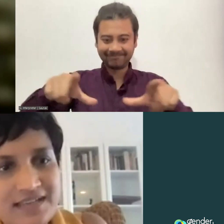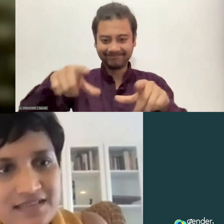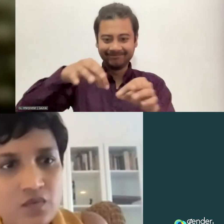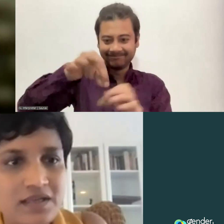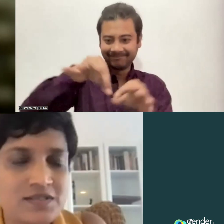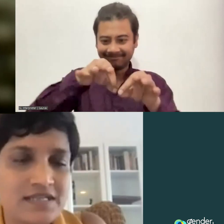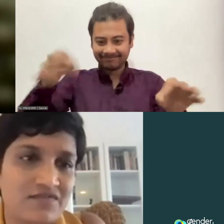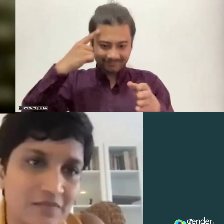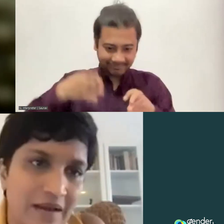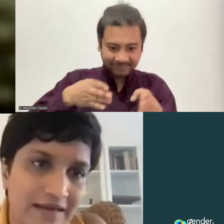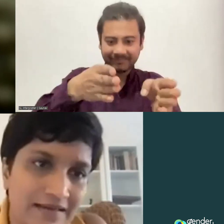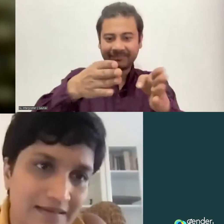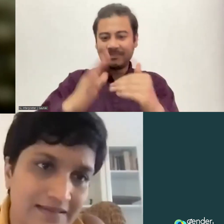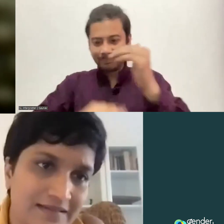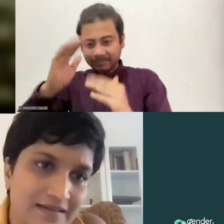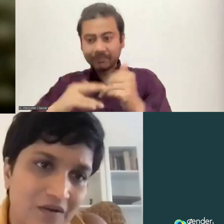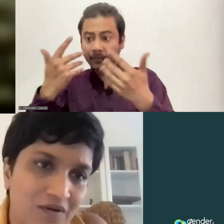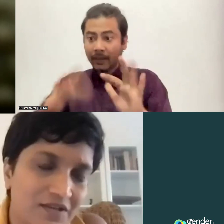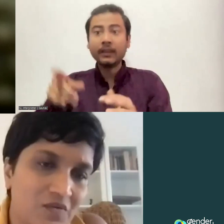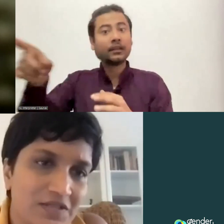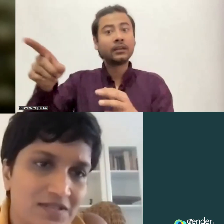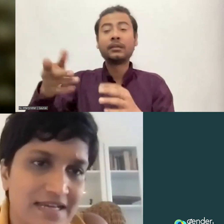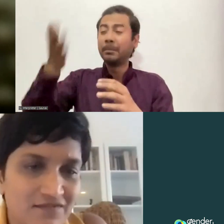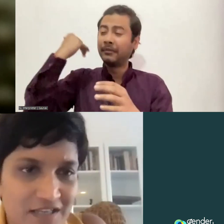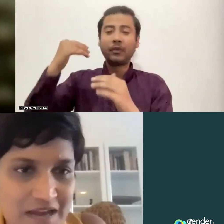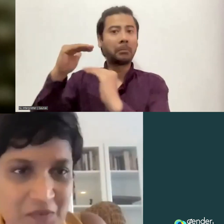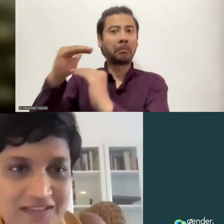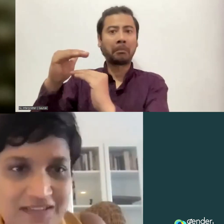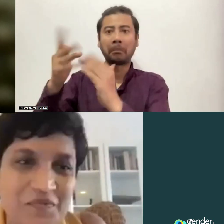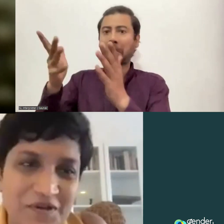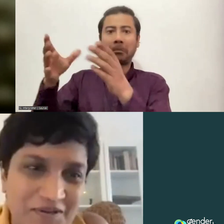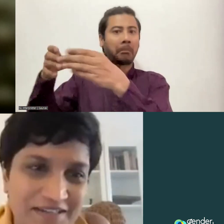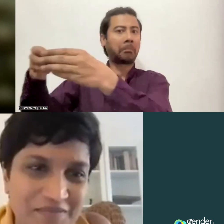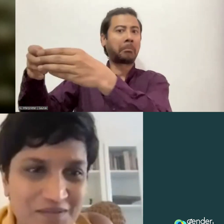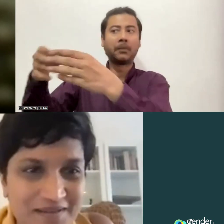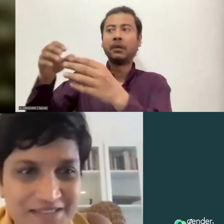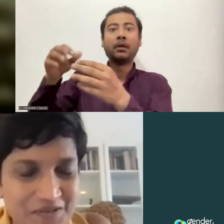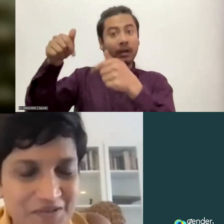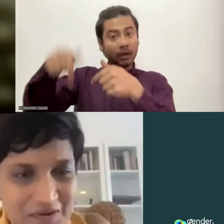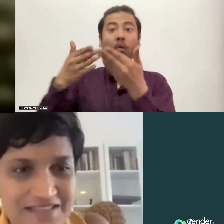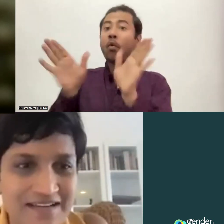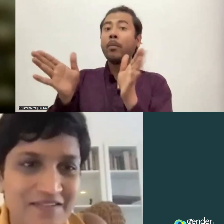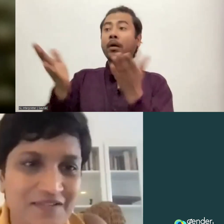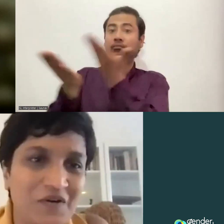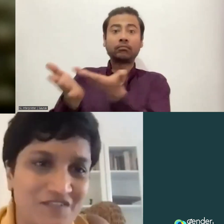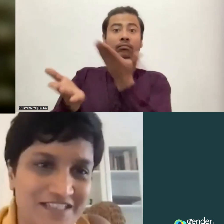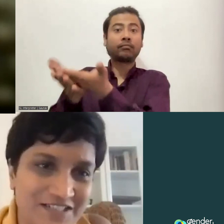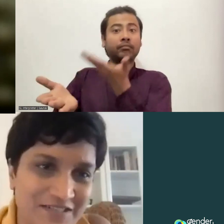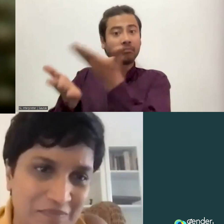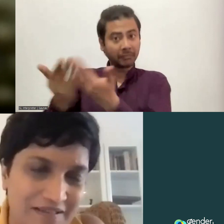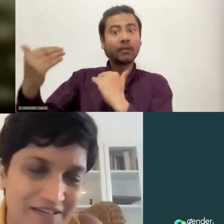write it, they're willing to take feedback, right? Or, willing to take the feedback, whether they work on it and implement it or not is another